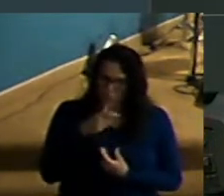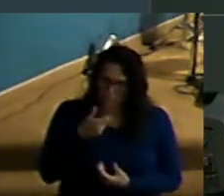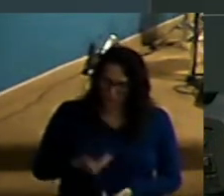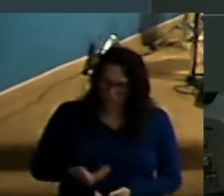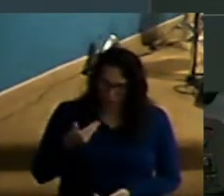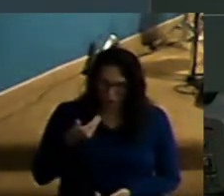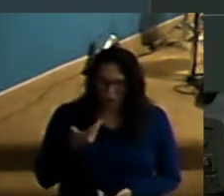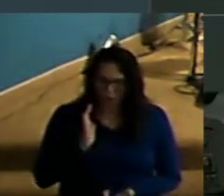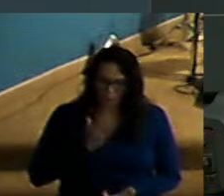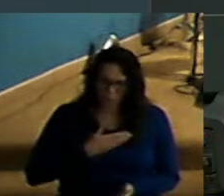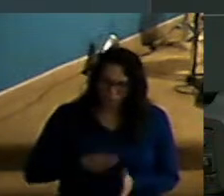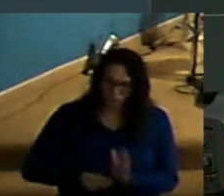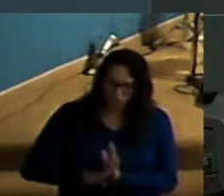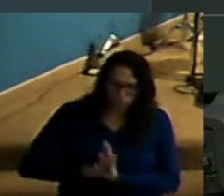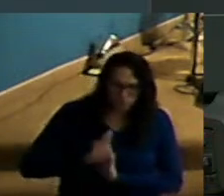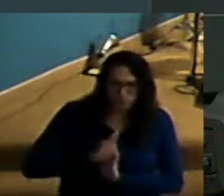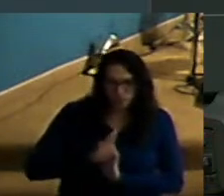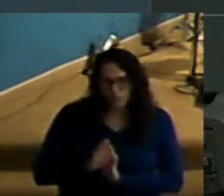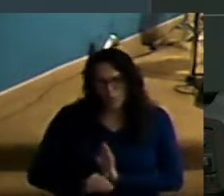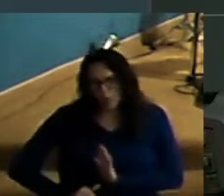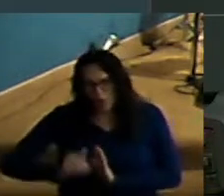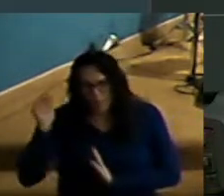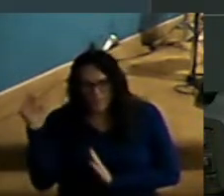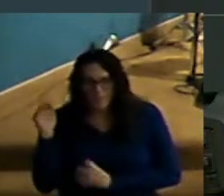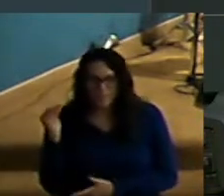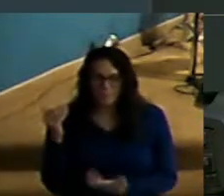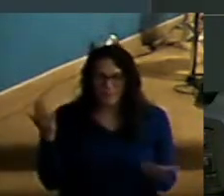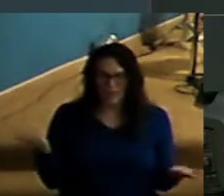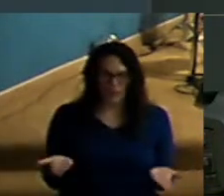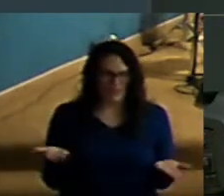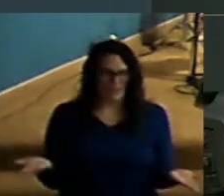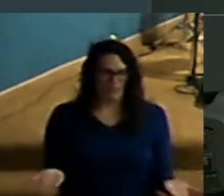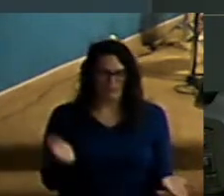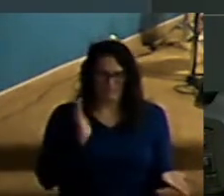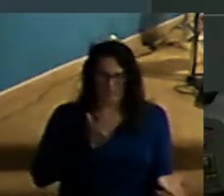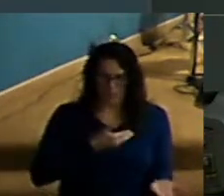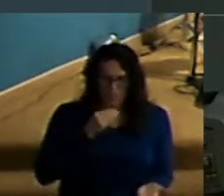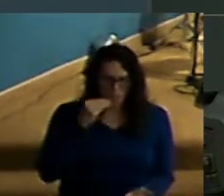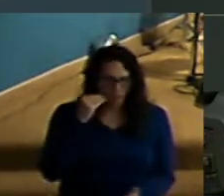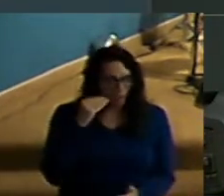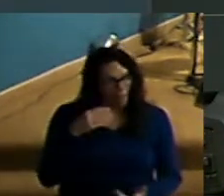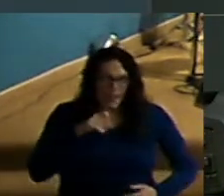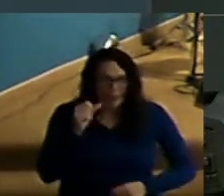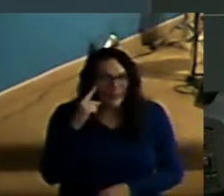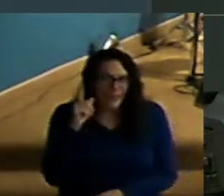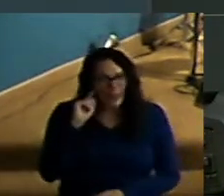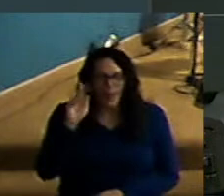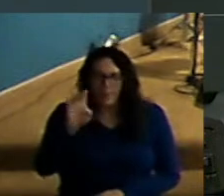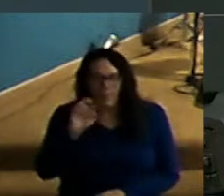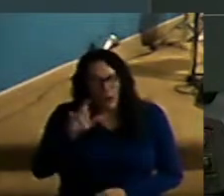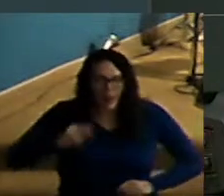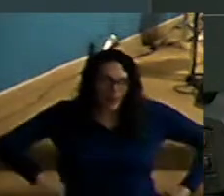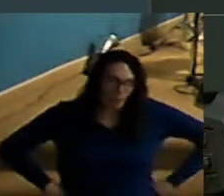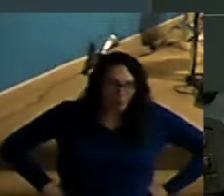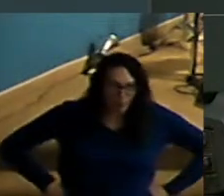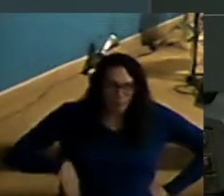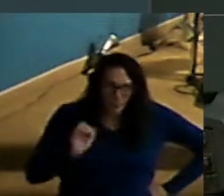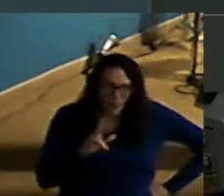and formational moments. And this is our home now. Berlin. I didn't hear Berlin.